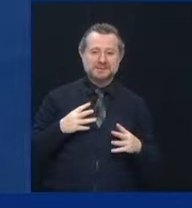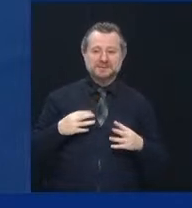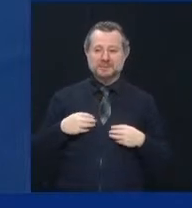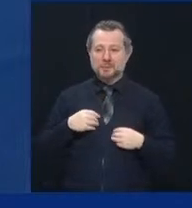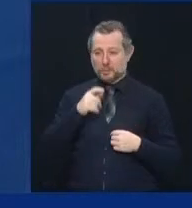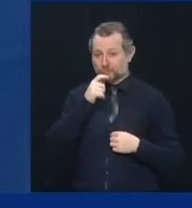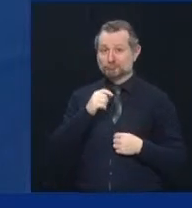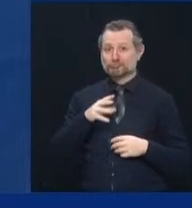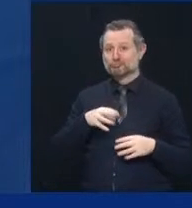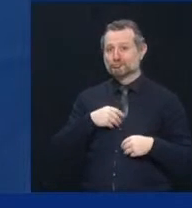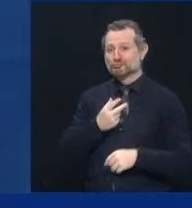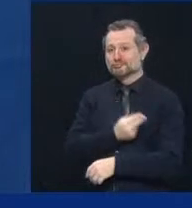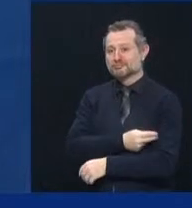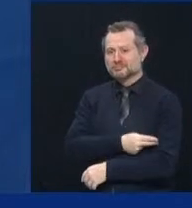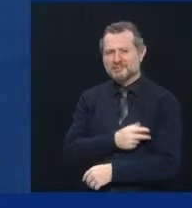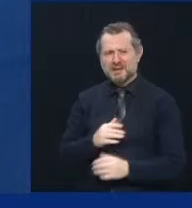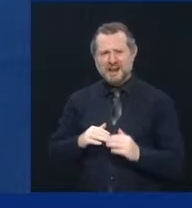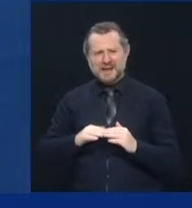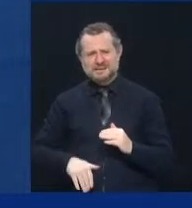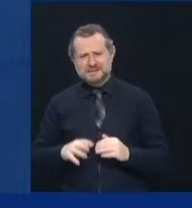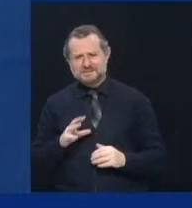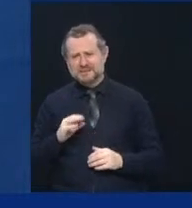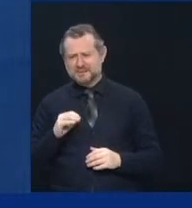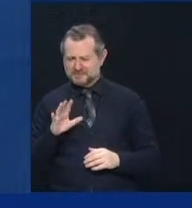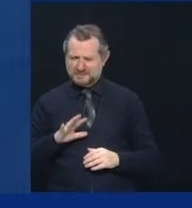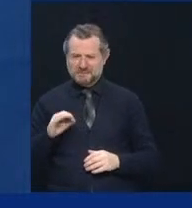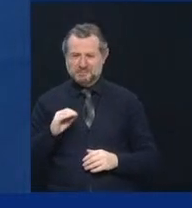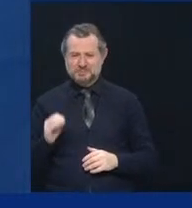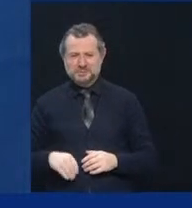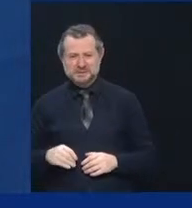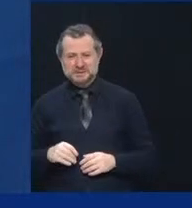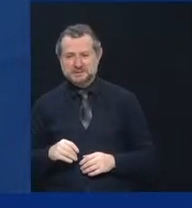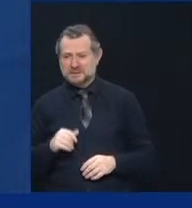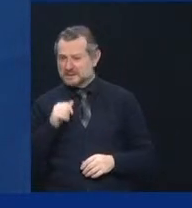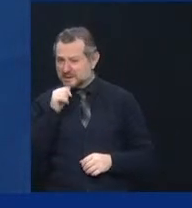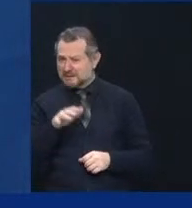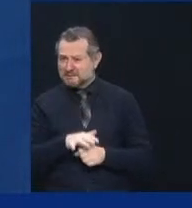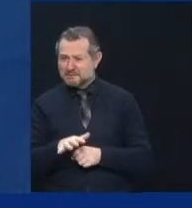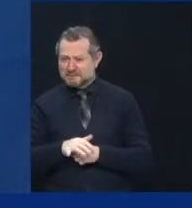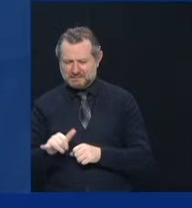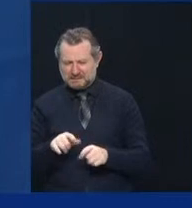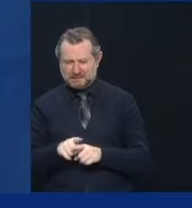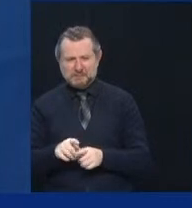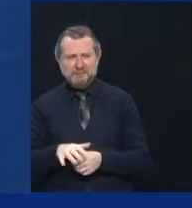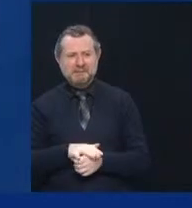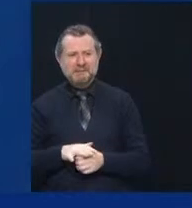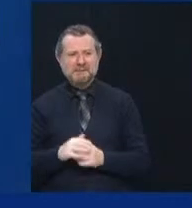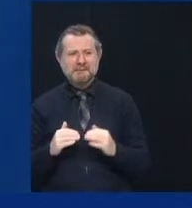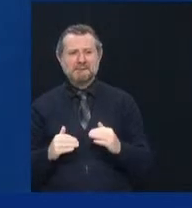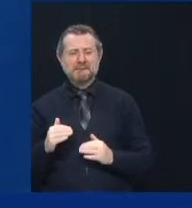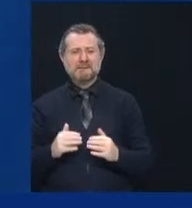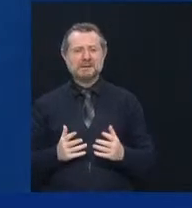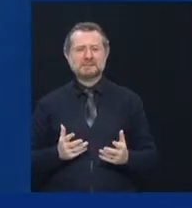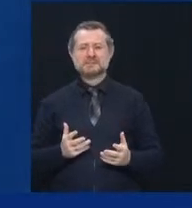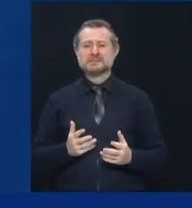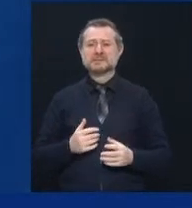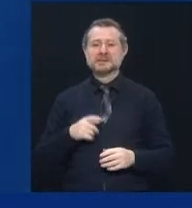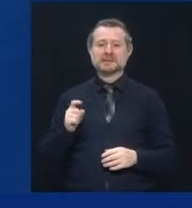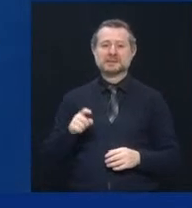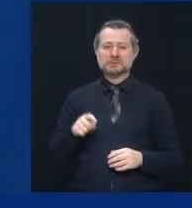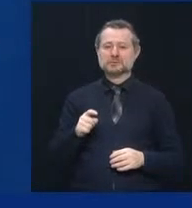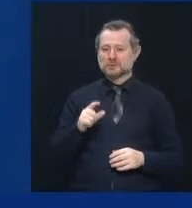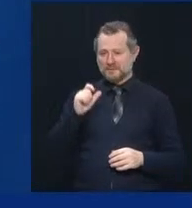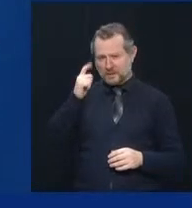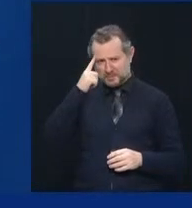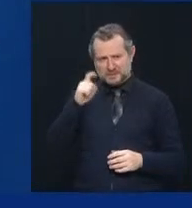not 50%, not within the same region. And we need the local governments to help in